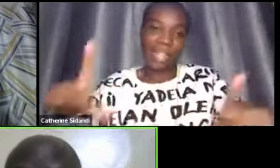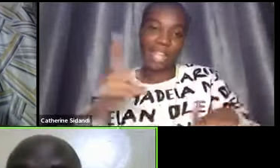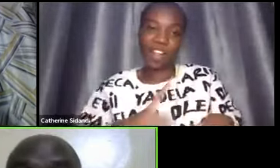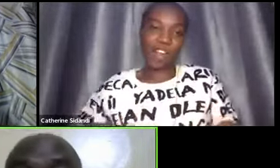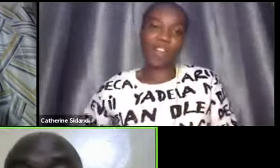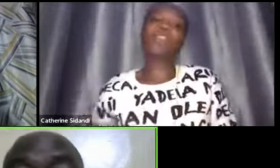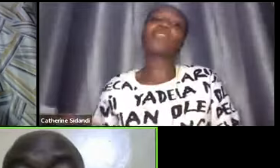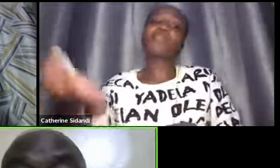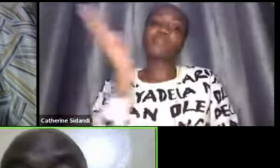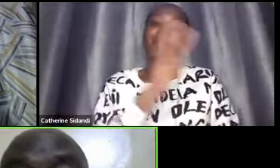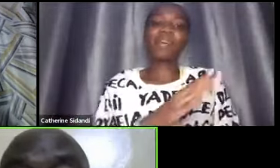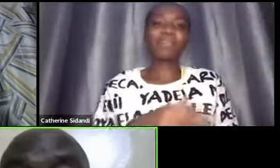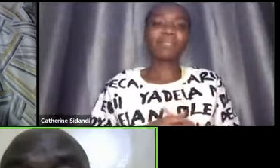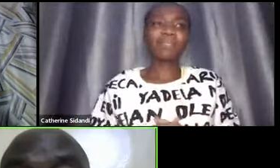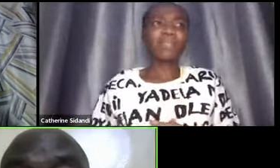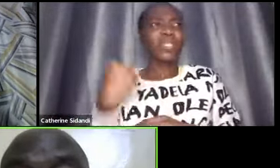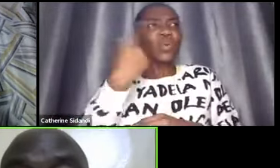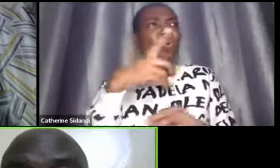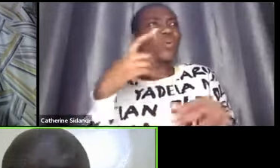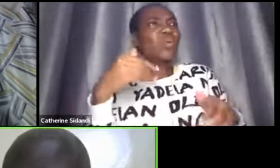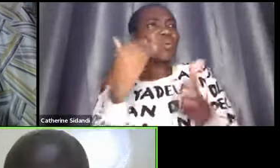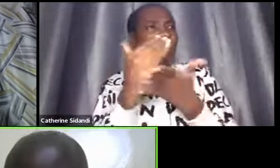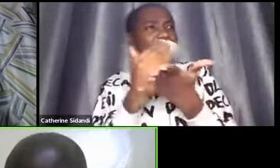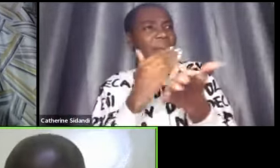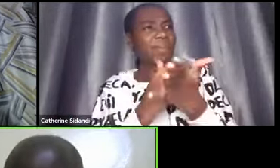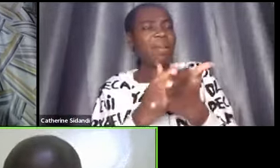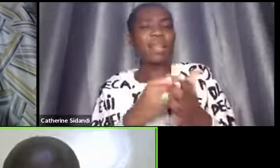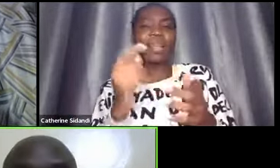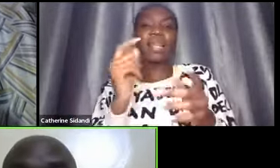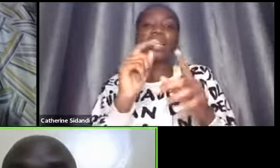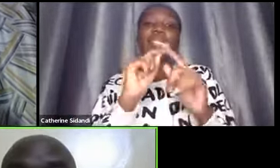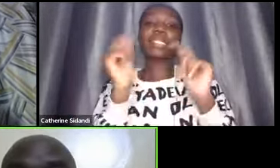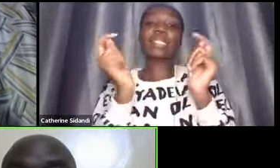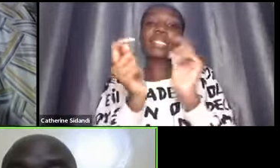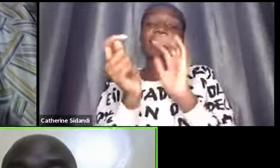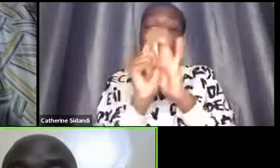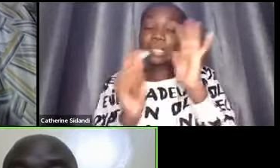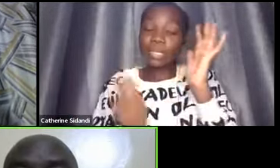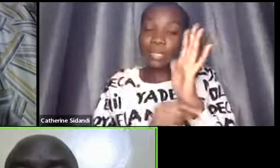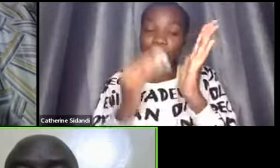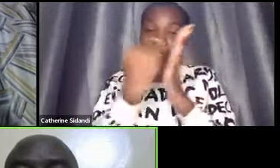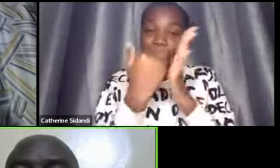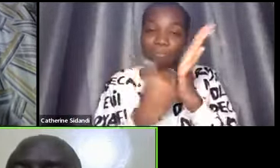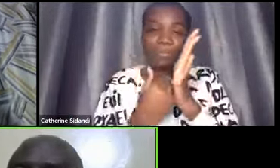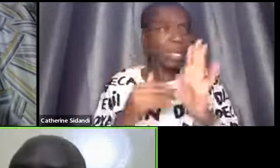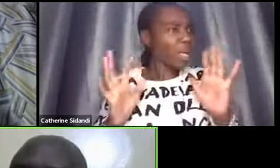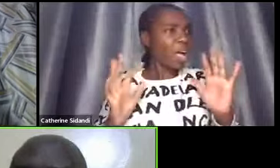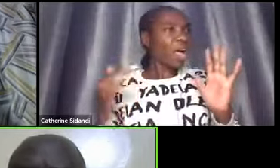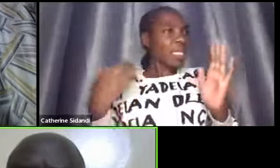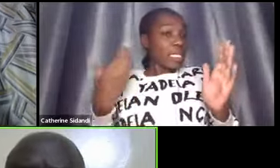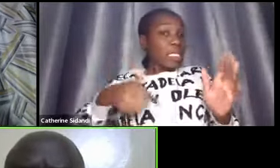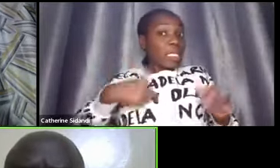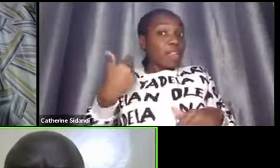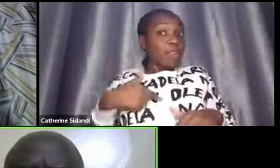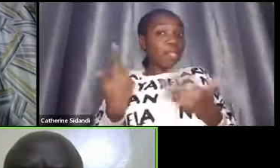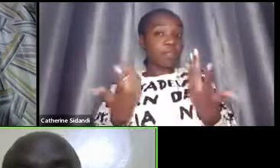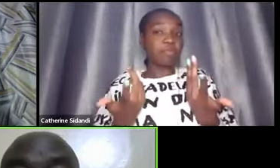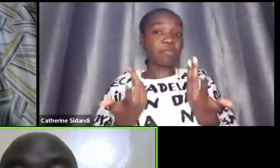man, "Who organizes your timetable?" He said, "In college, we do it on our own." He asked him, "Can I ask you for a